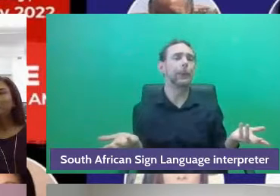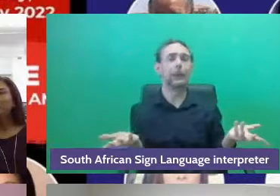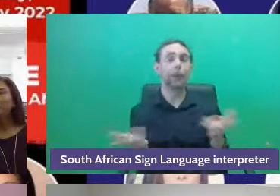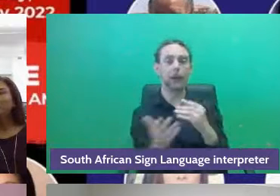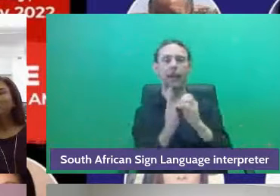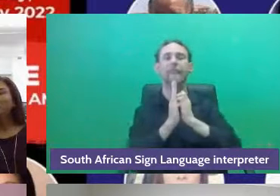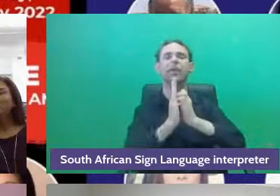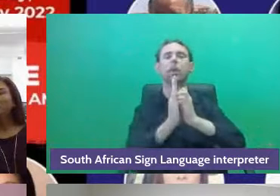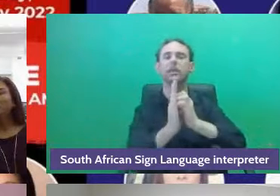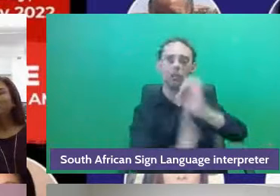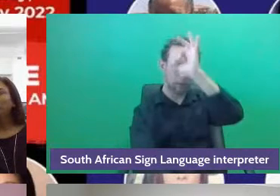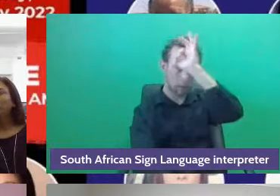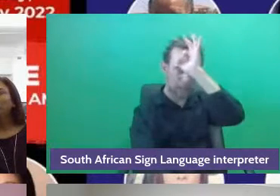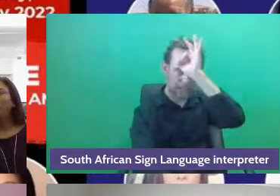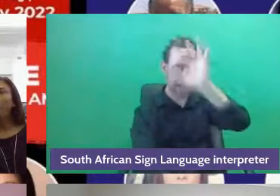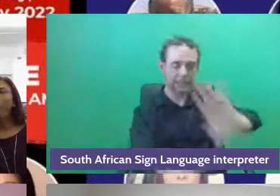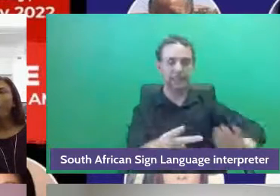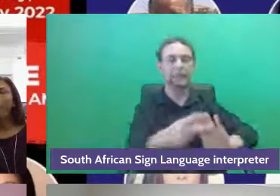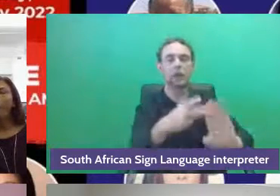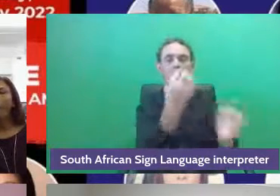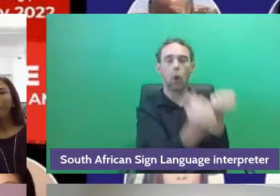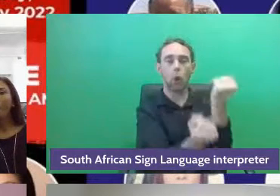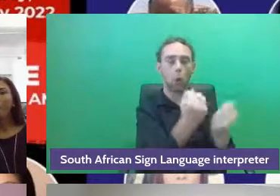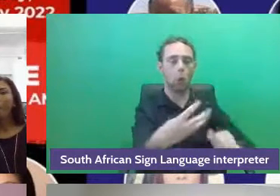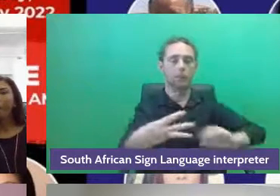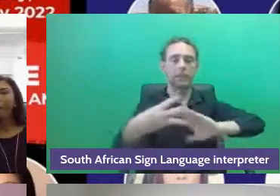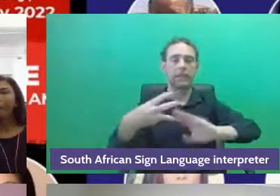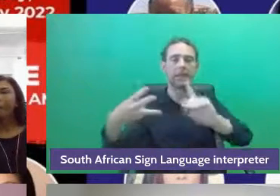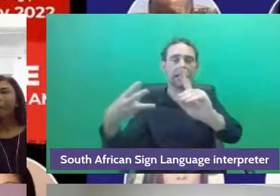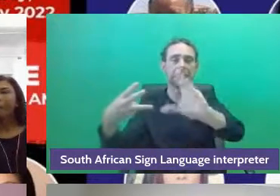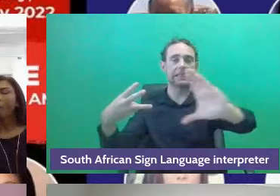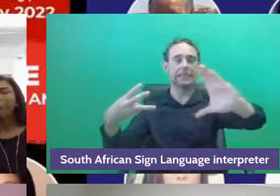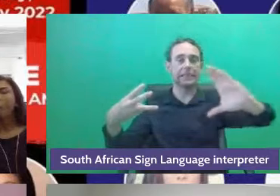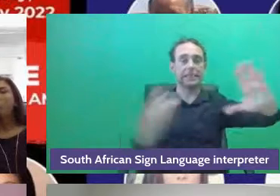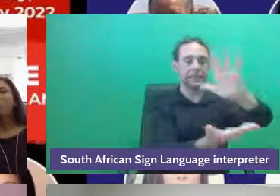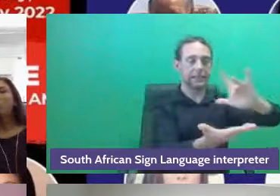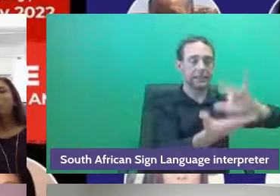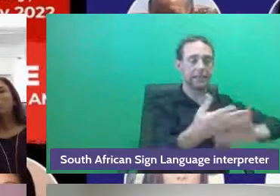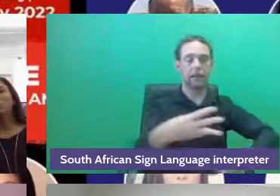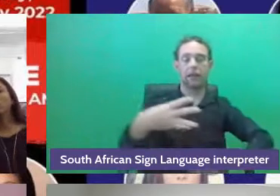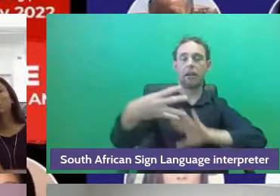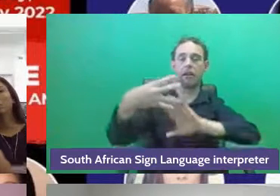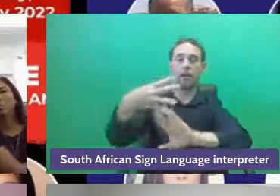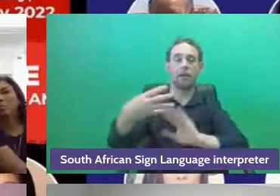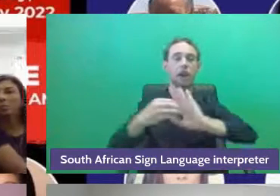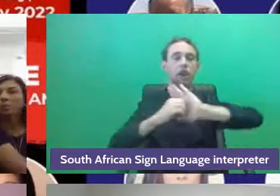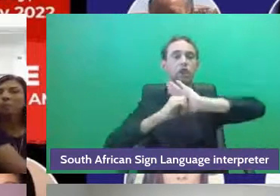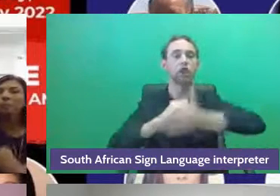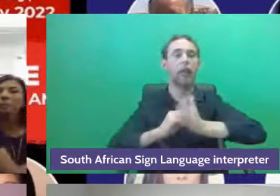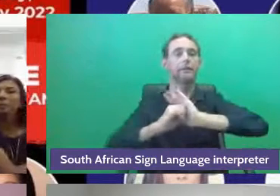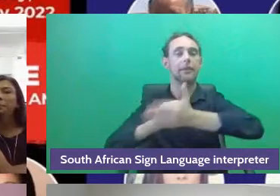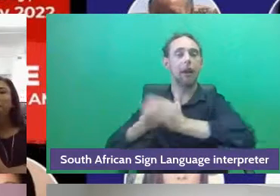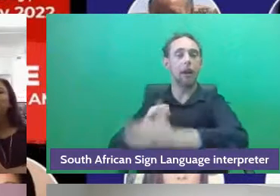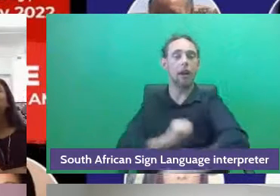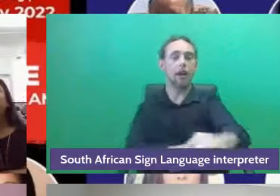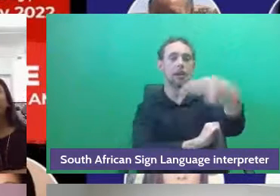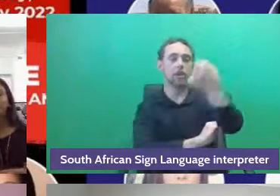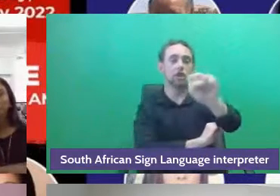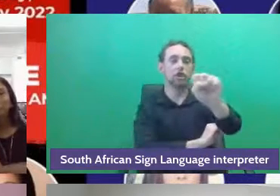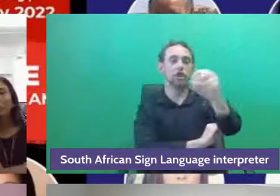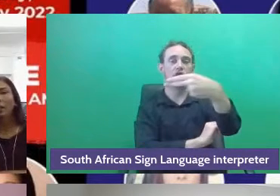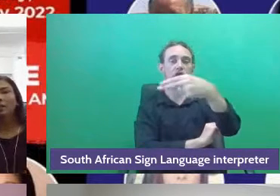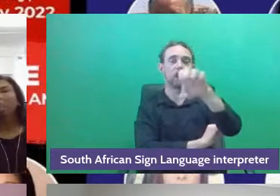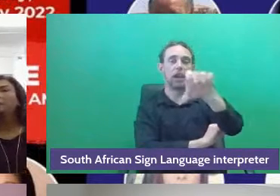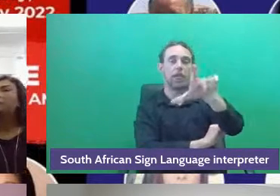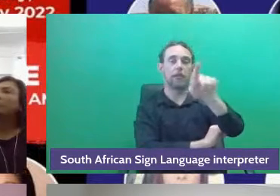the courts, the TCC centres, shelters, due to the challenges of communication,